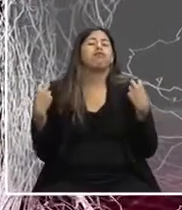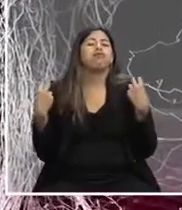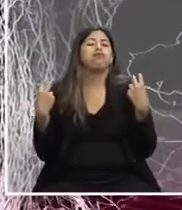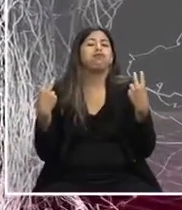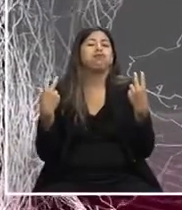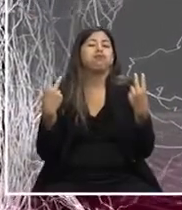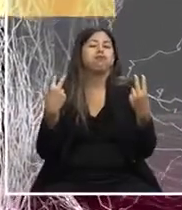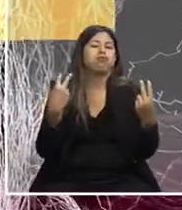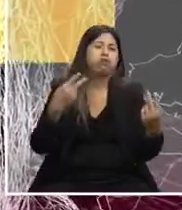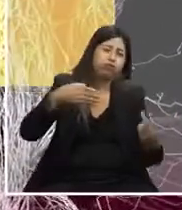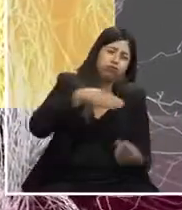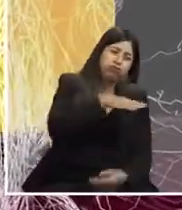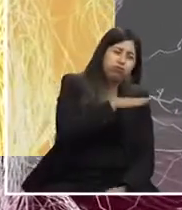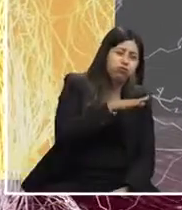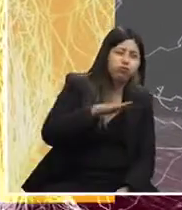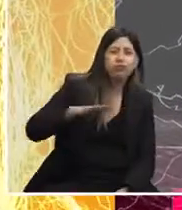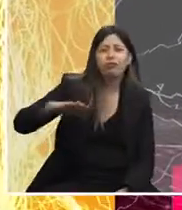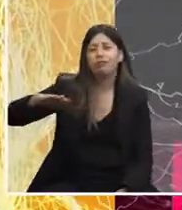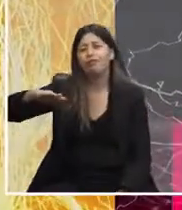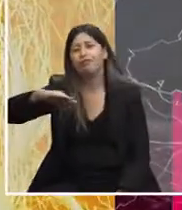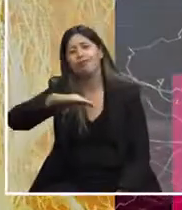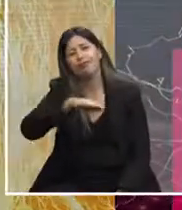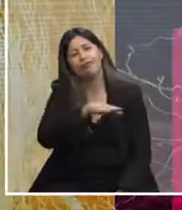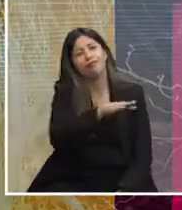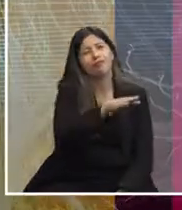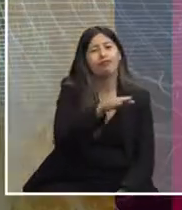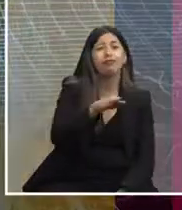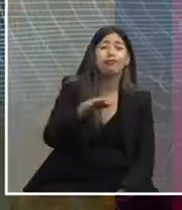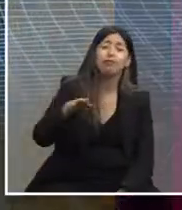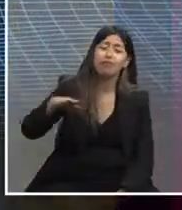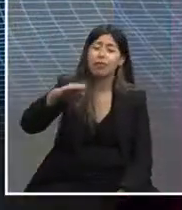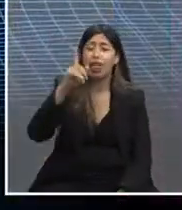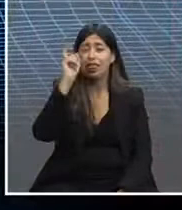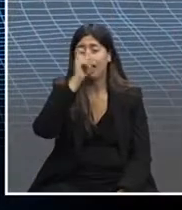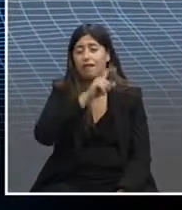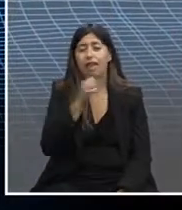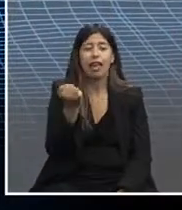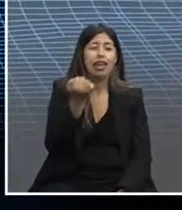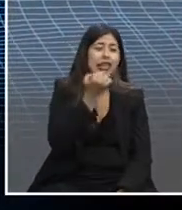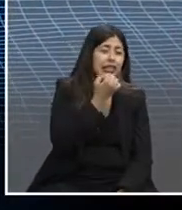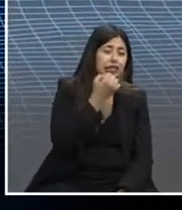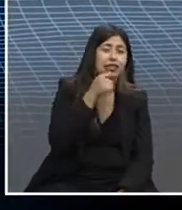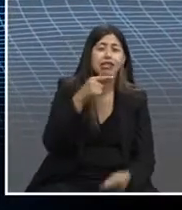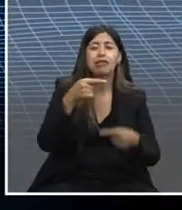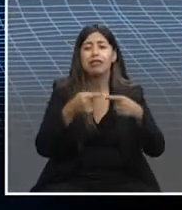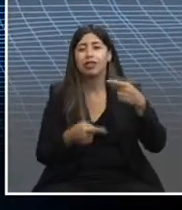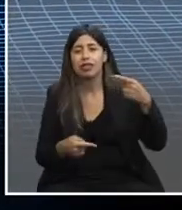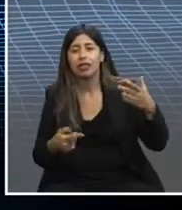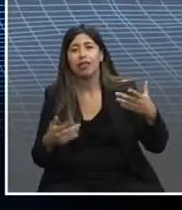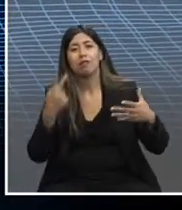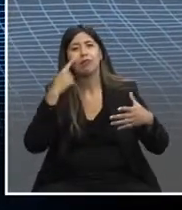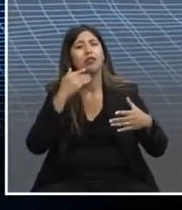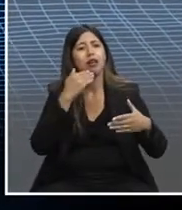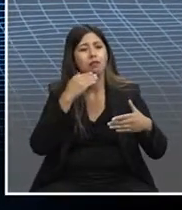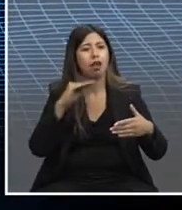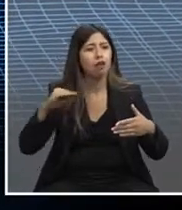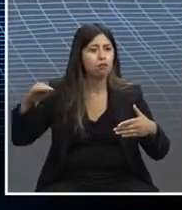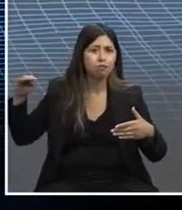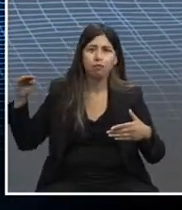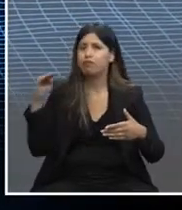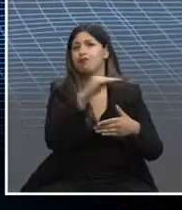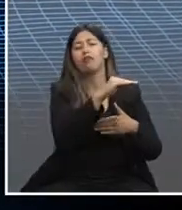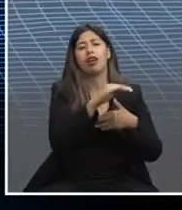but also times of sudden progress and heady views. In the middle of the 20th century, we came through a high